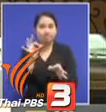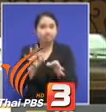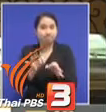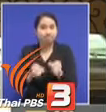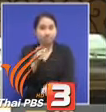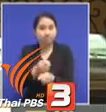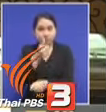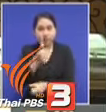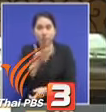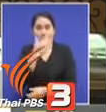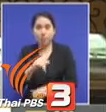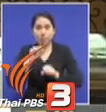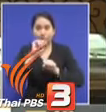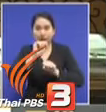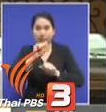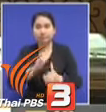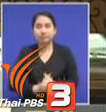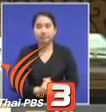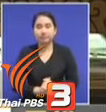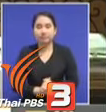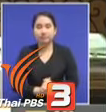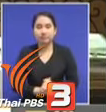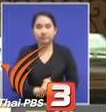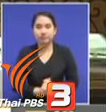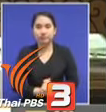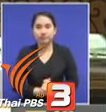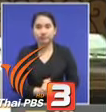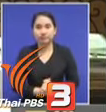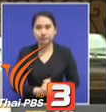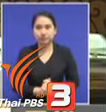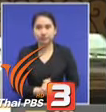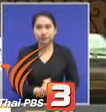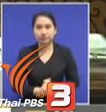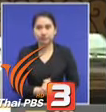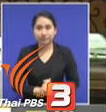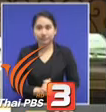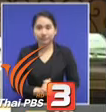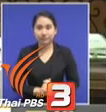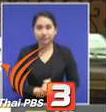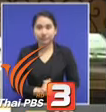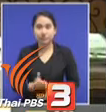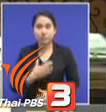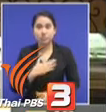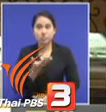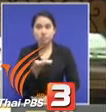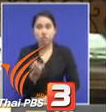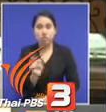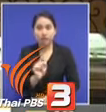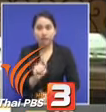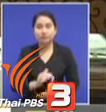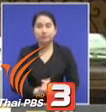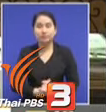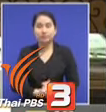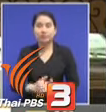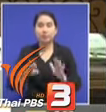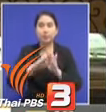it would be old-fashioned way in the sense that when each of the members of the parliament mention